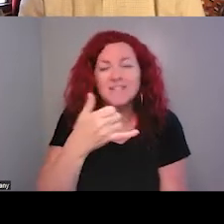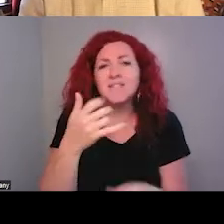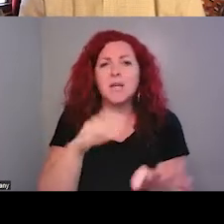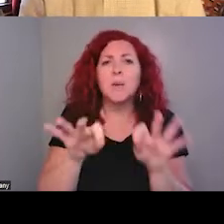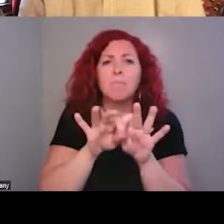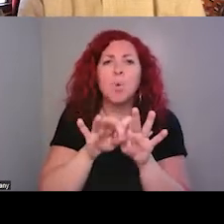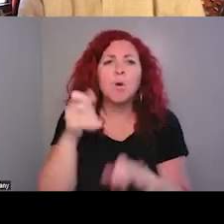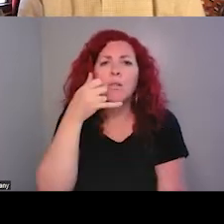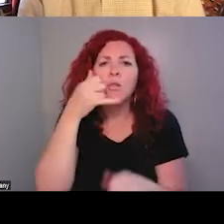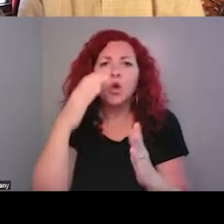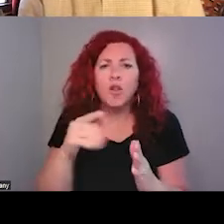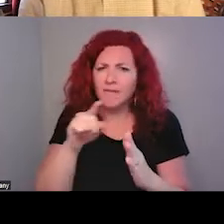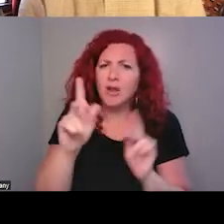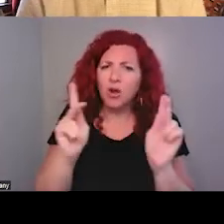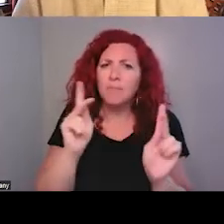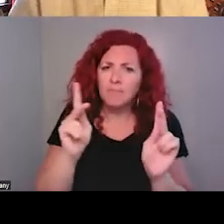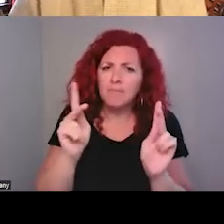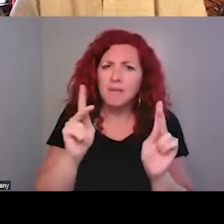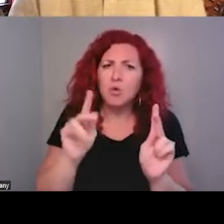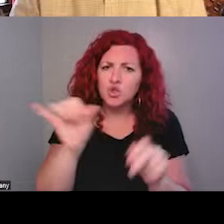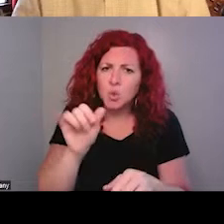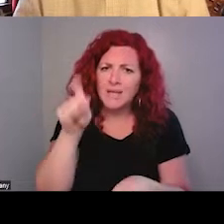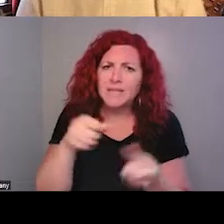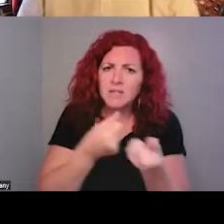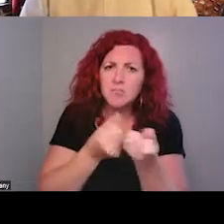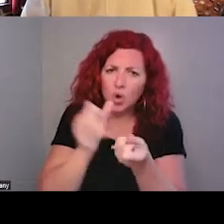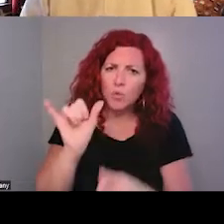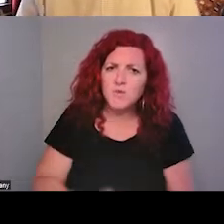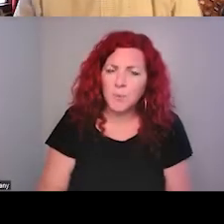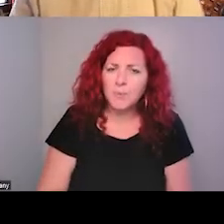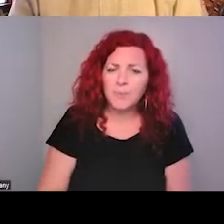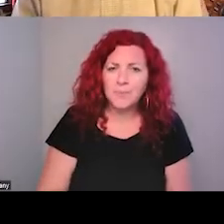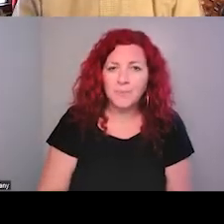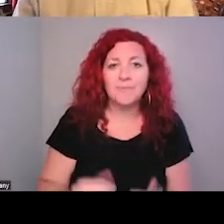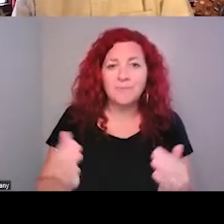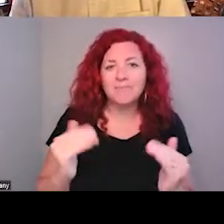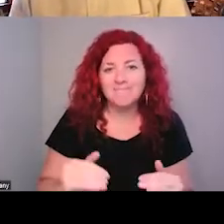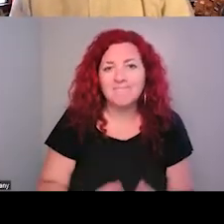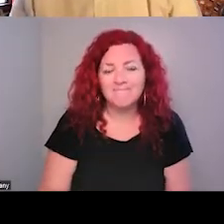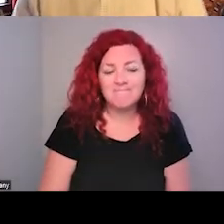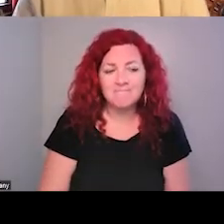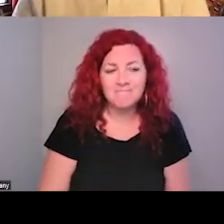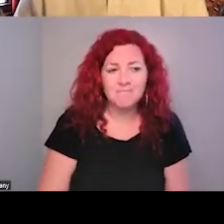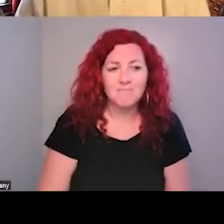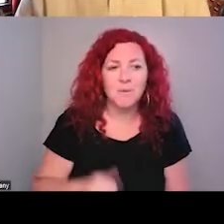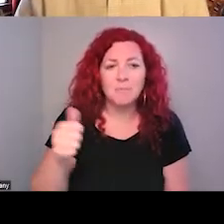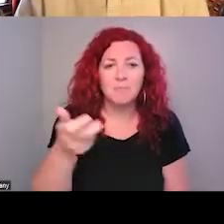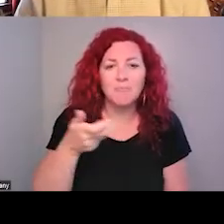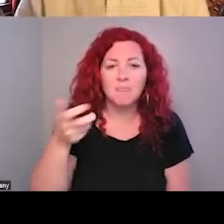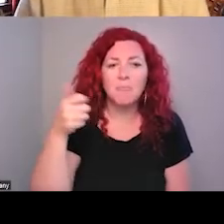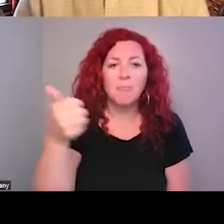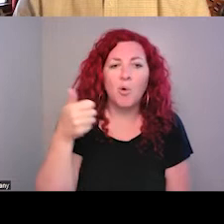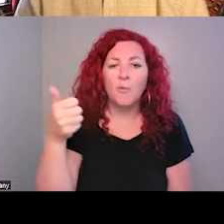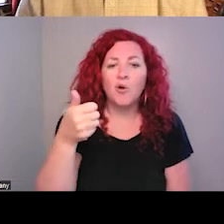caller as somebody themselves who might need support. Next slide. So for mobile crisis teams, one